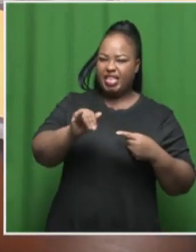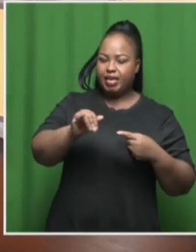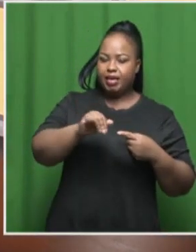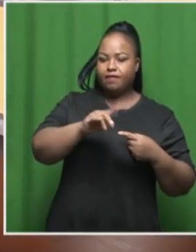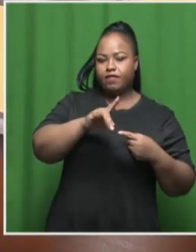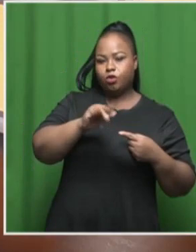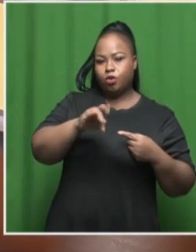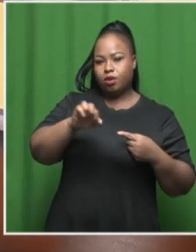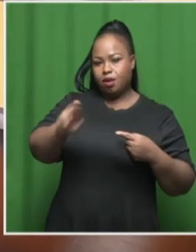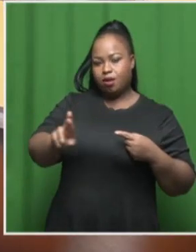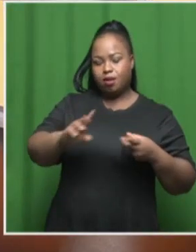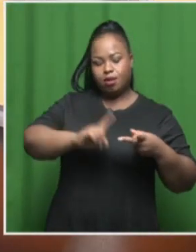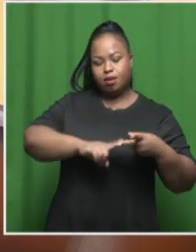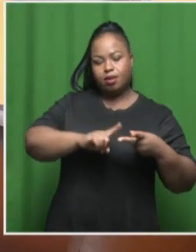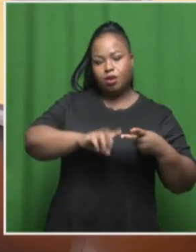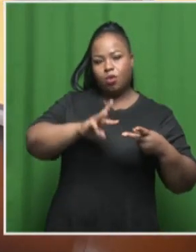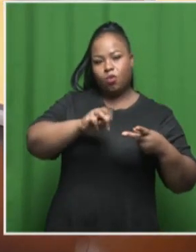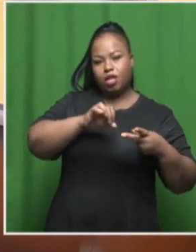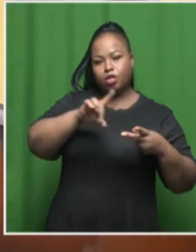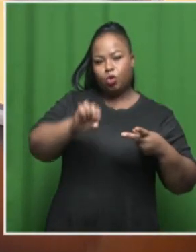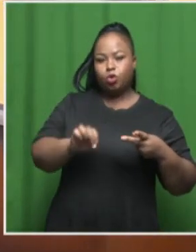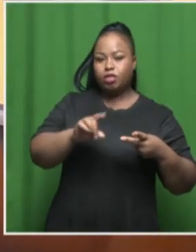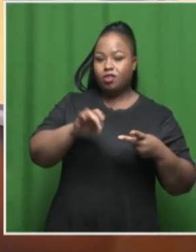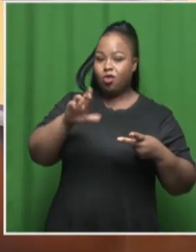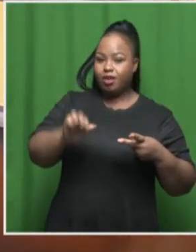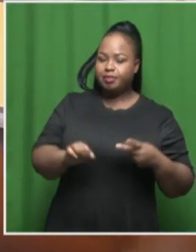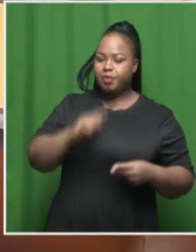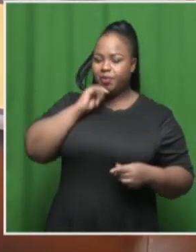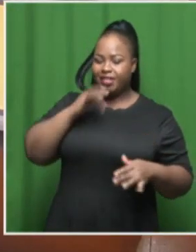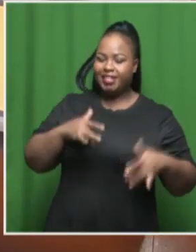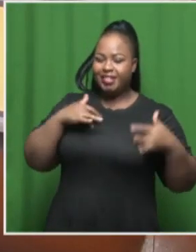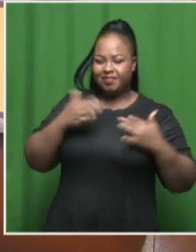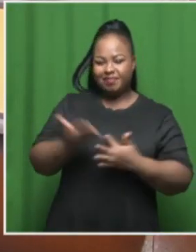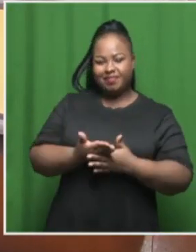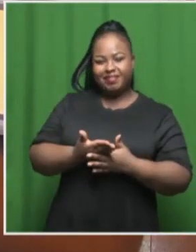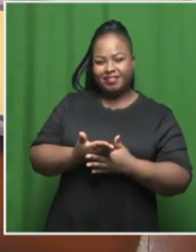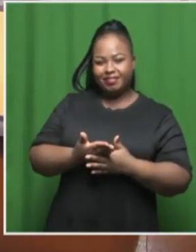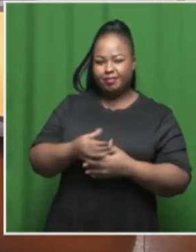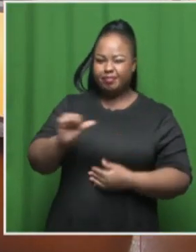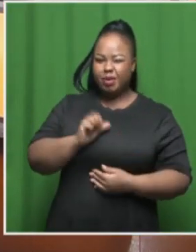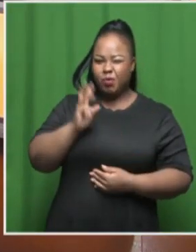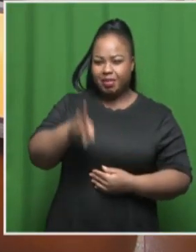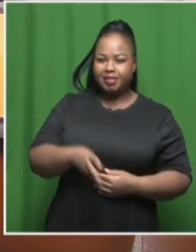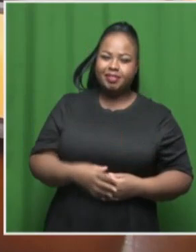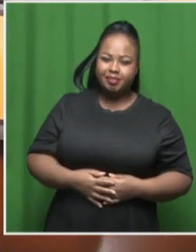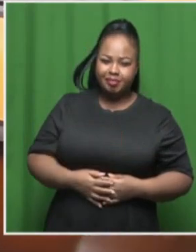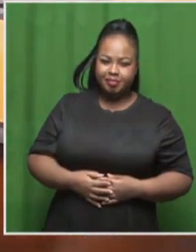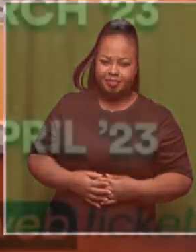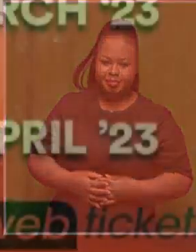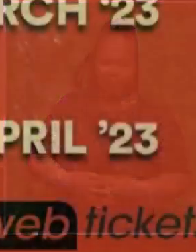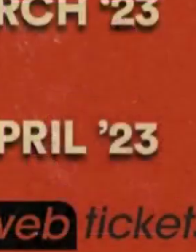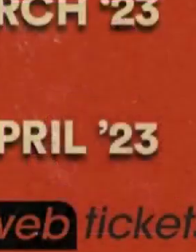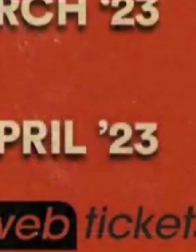Tonder and as well as Waldo Del Rocca. All right, this is Morning Live. Let's take a quick break. We'll be back in a moment.